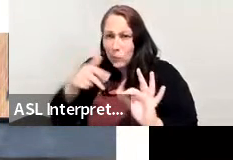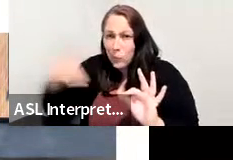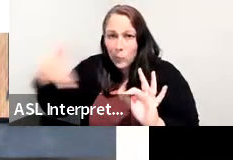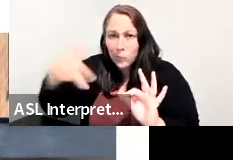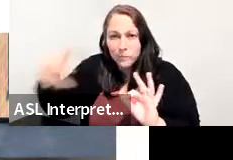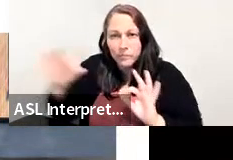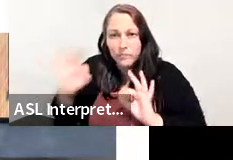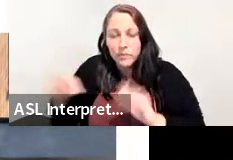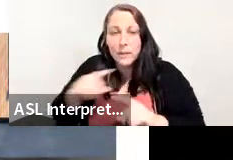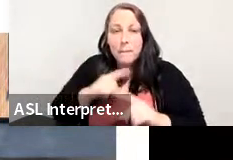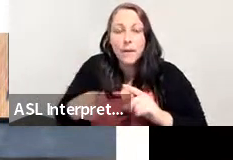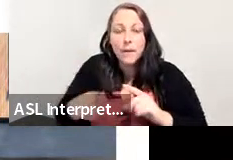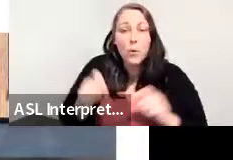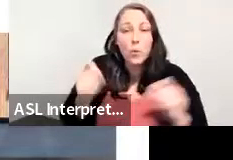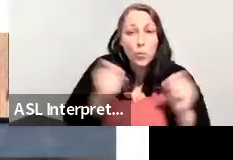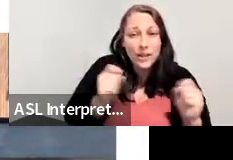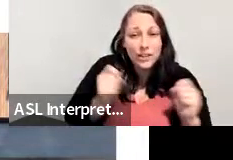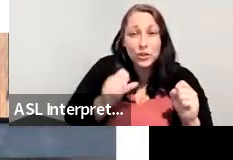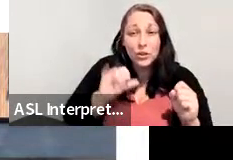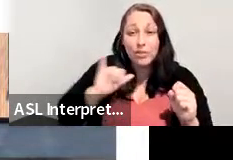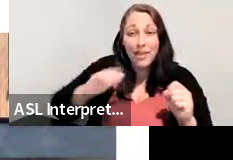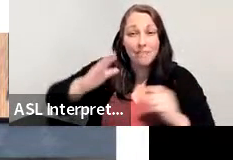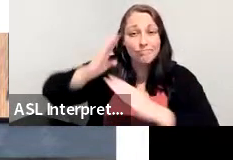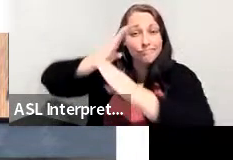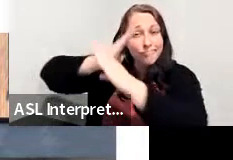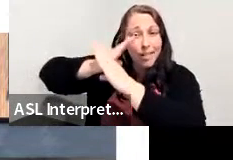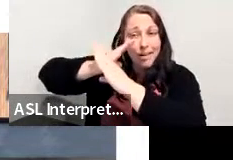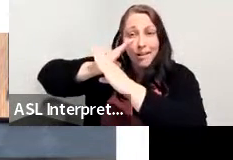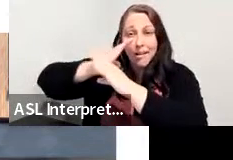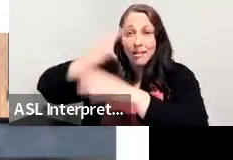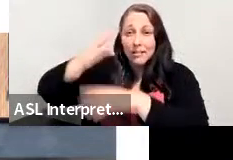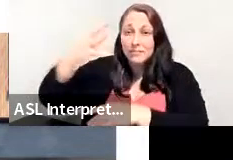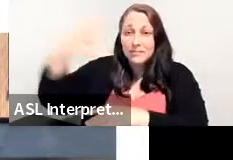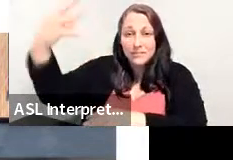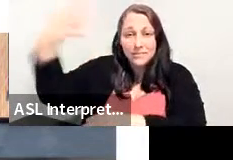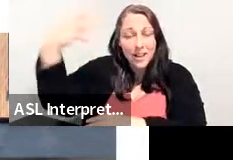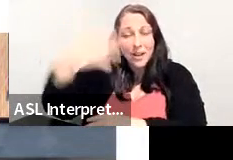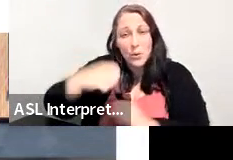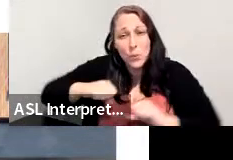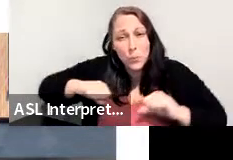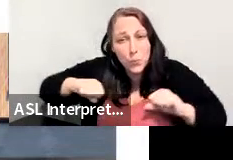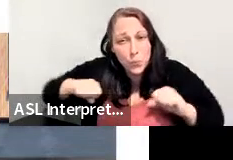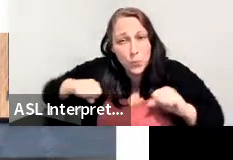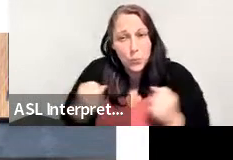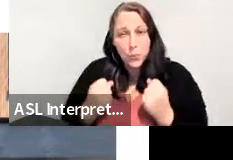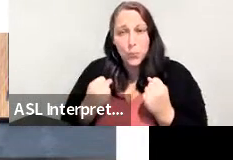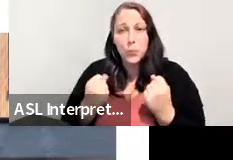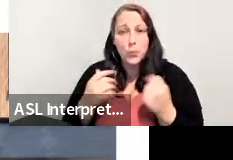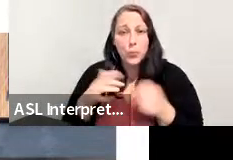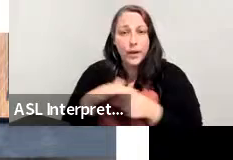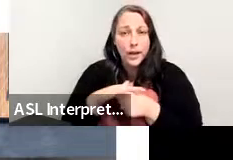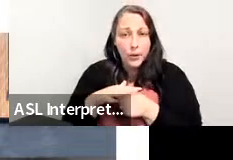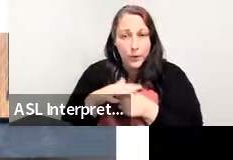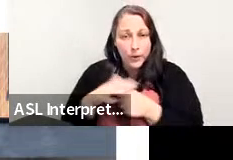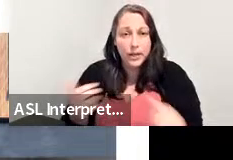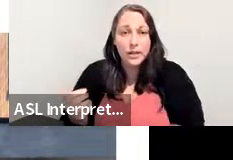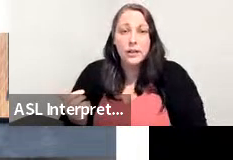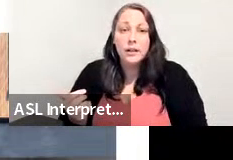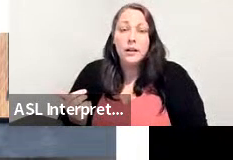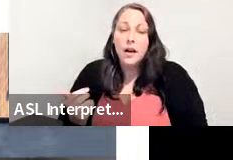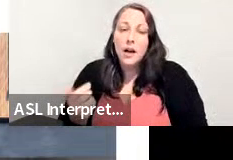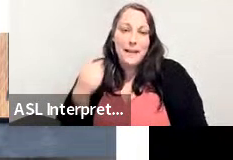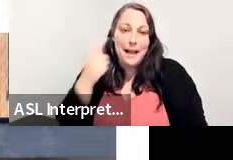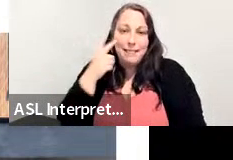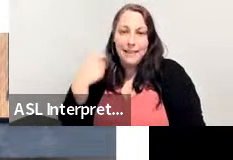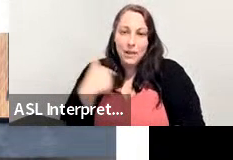southern sun. So in the winter, it will be a fairly shaded, probably cold area. And thoughts toward I think we all learned to